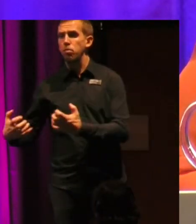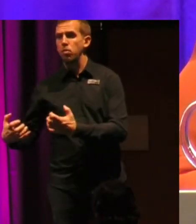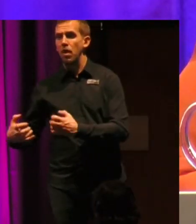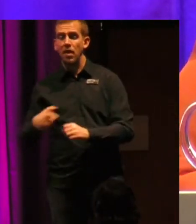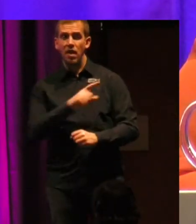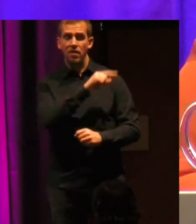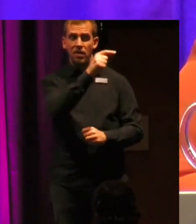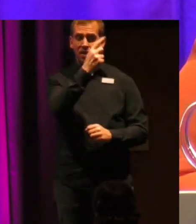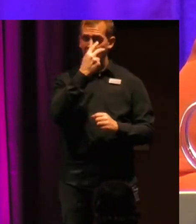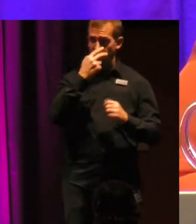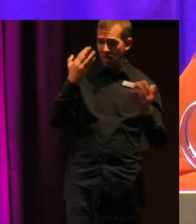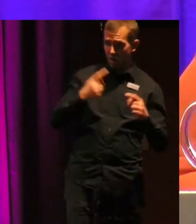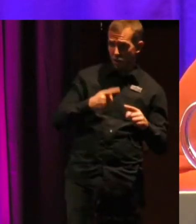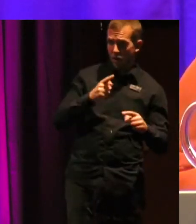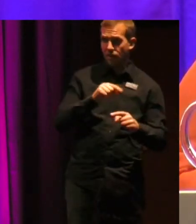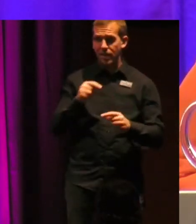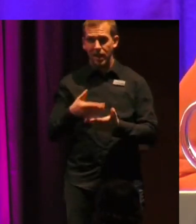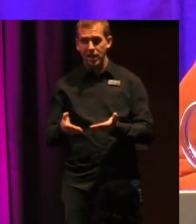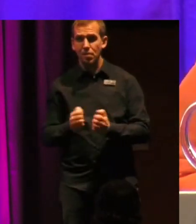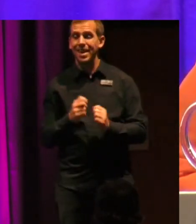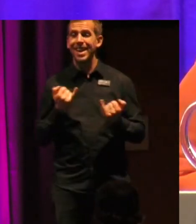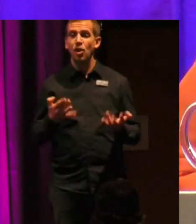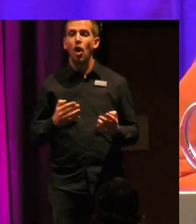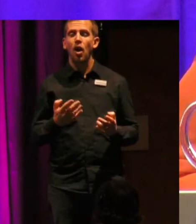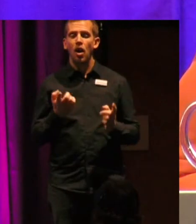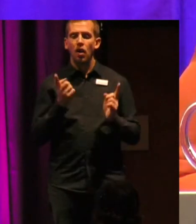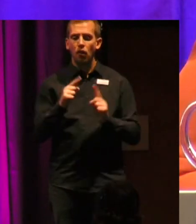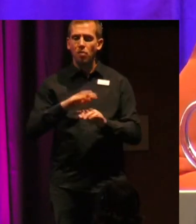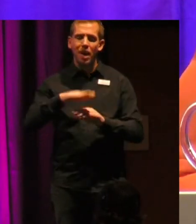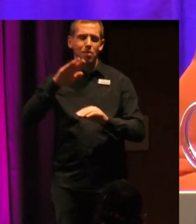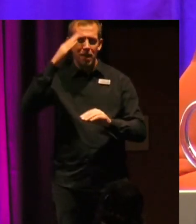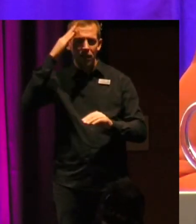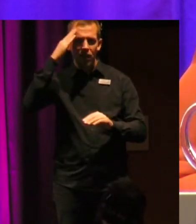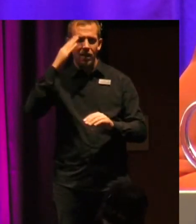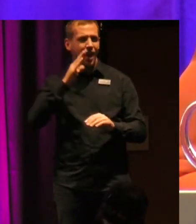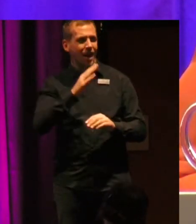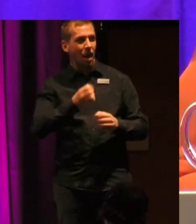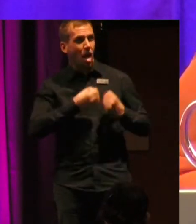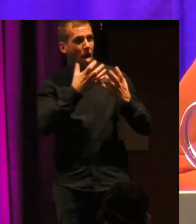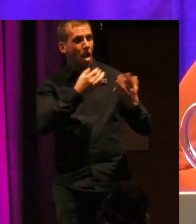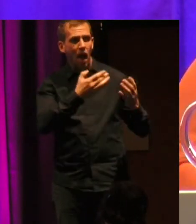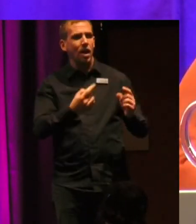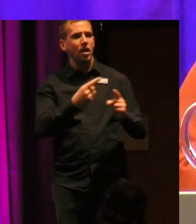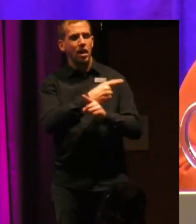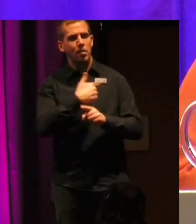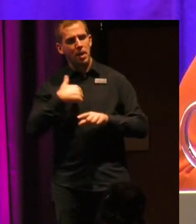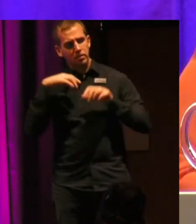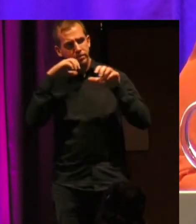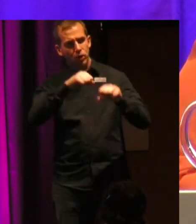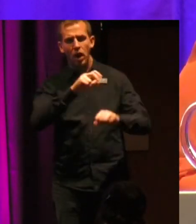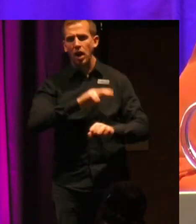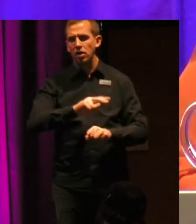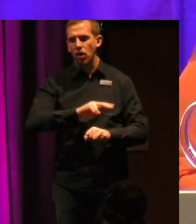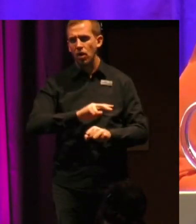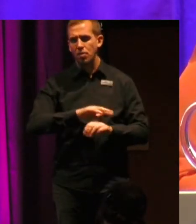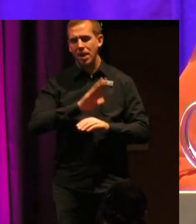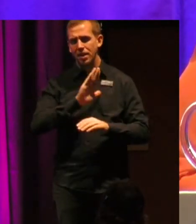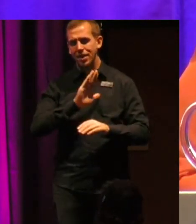weren't. And so now people are paying attention. They're participating, and I think they're making decisions as